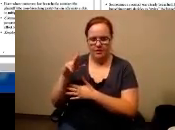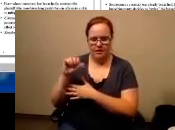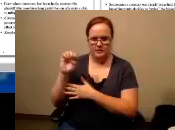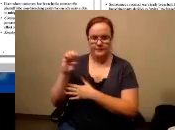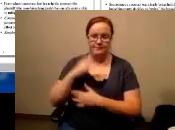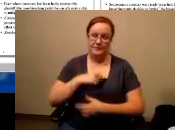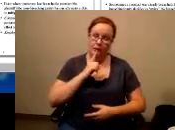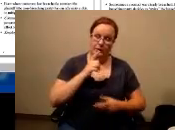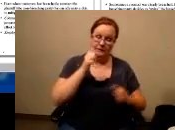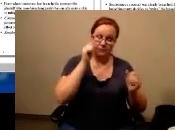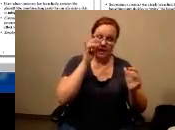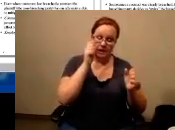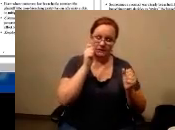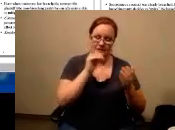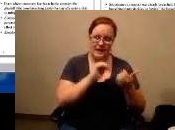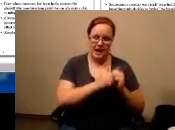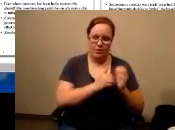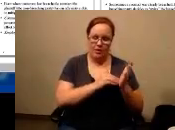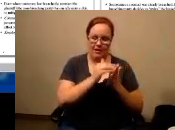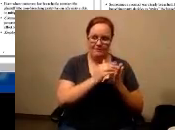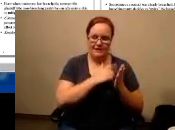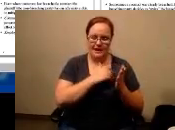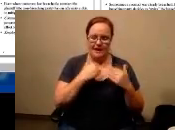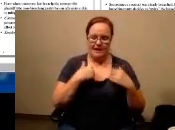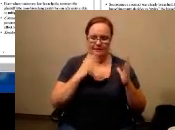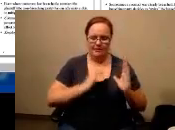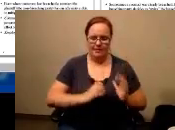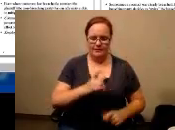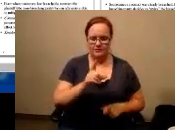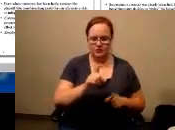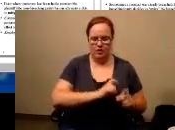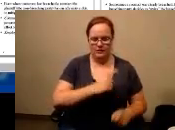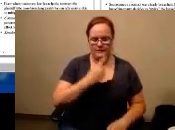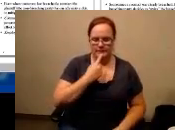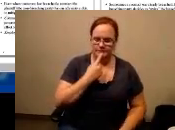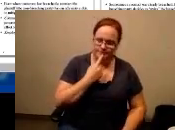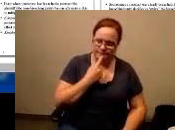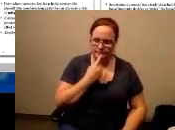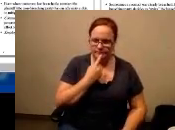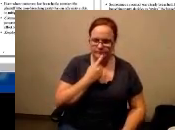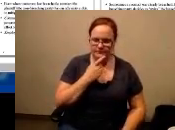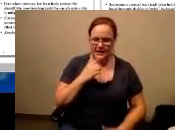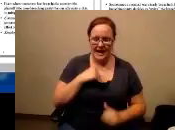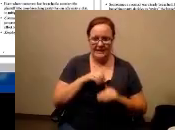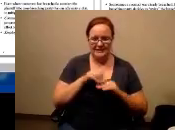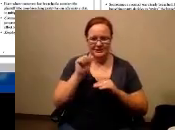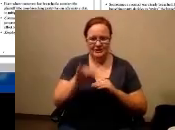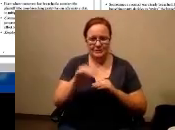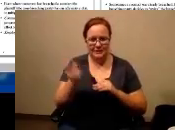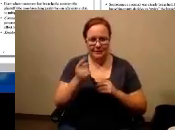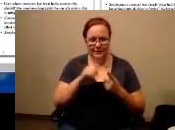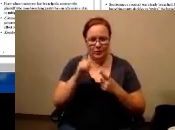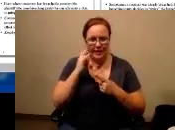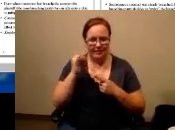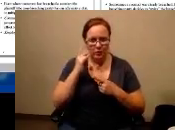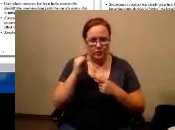practicing how often I would have clients call up saying, hey, we shipped some goods to California, $75,000.